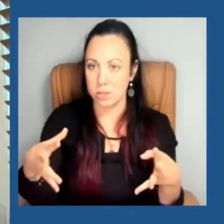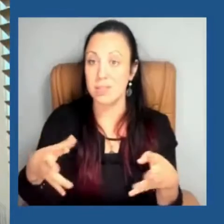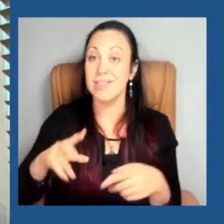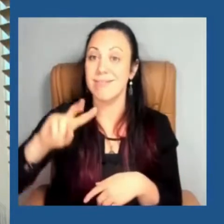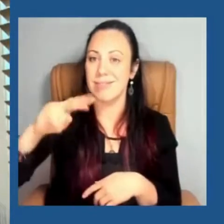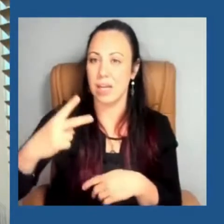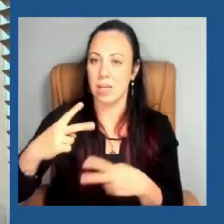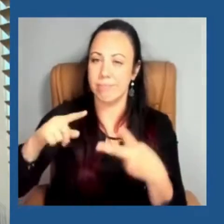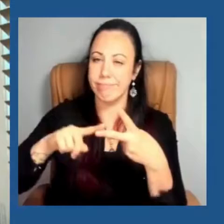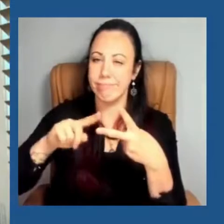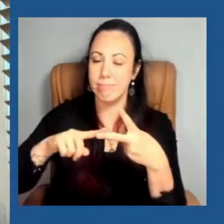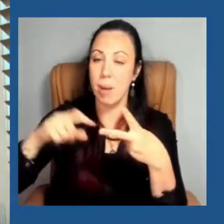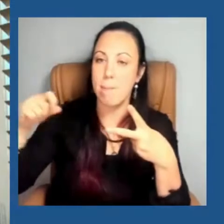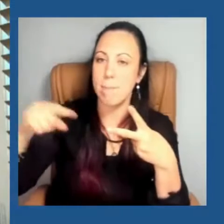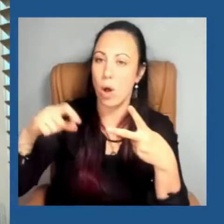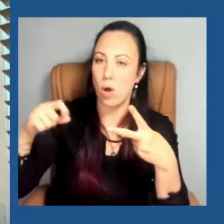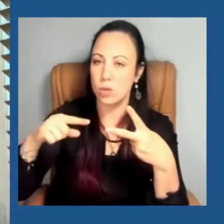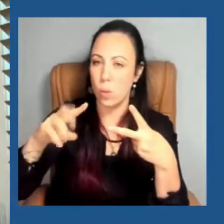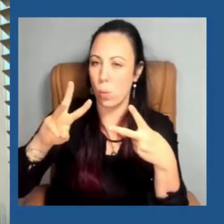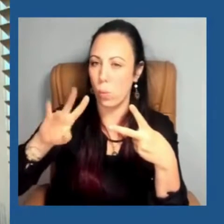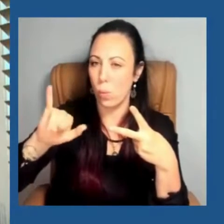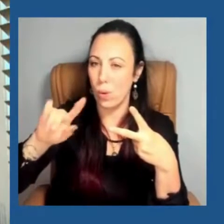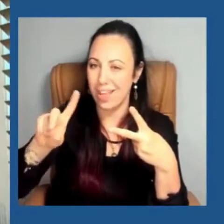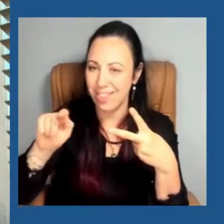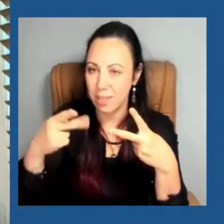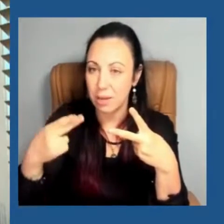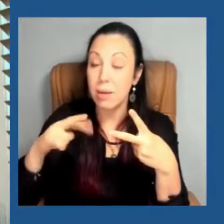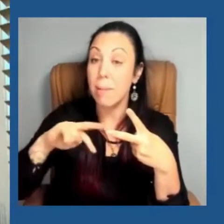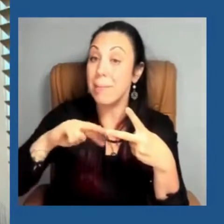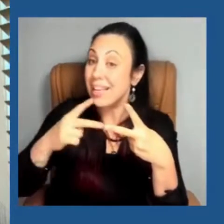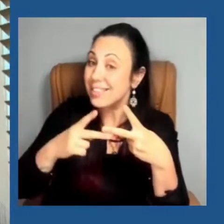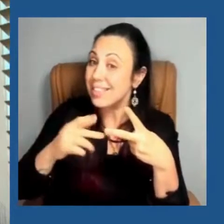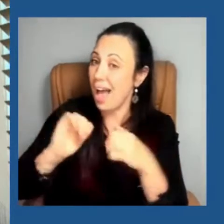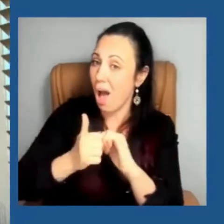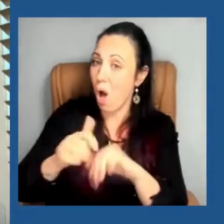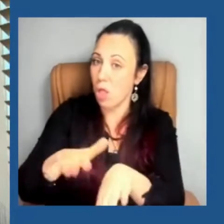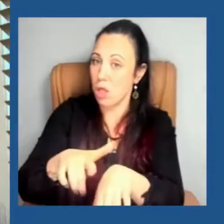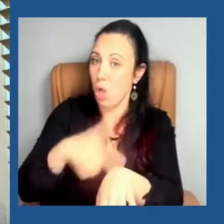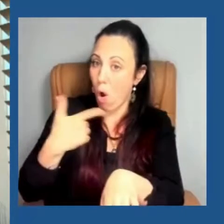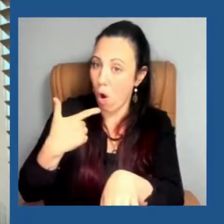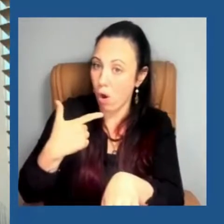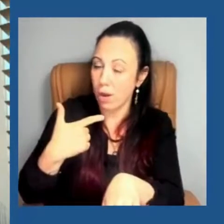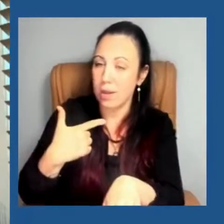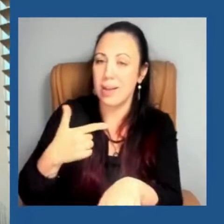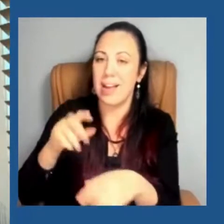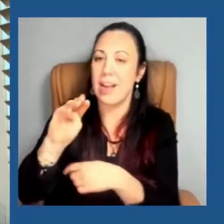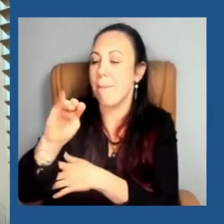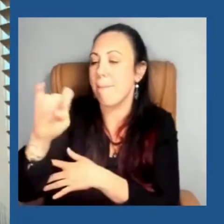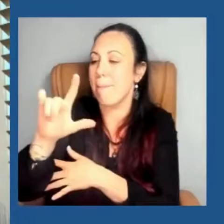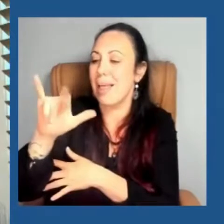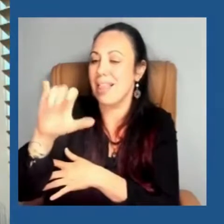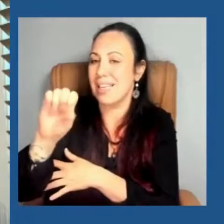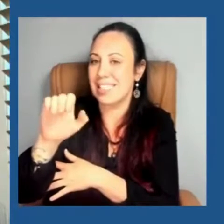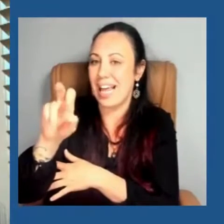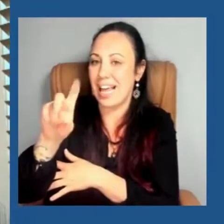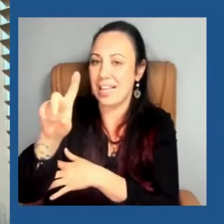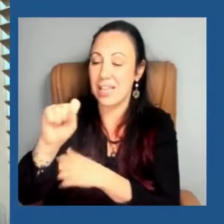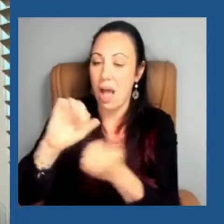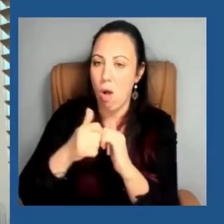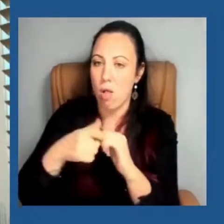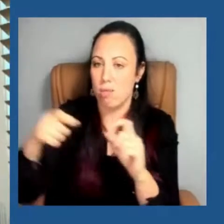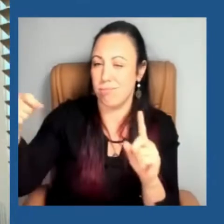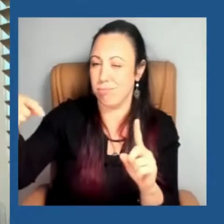dosing. Pulse width describes how long, in milliseconds, each electrical pulse lasts.